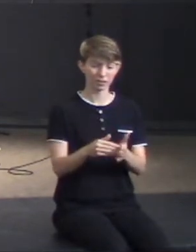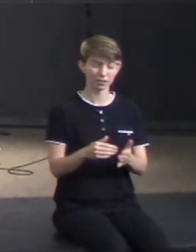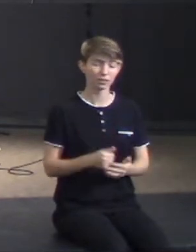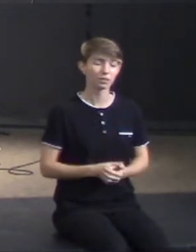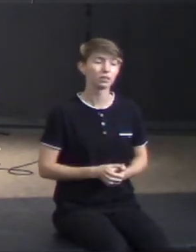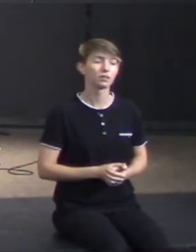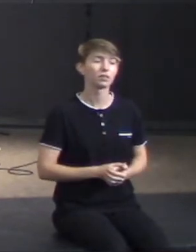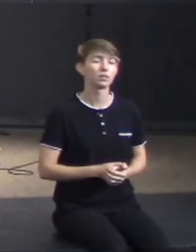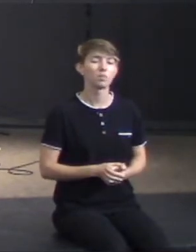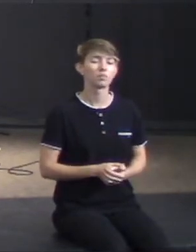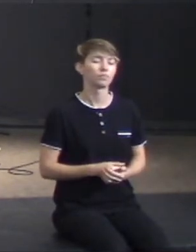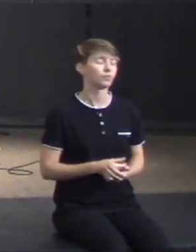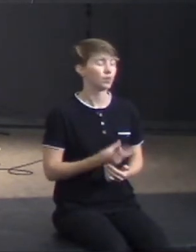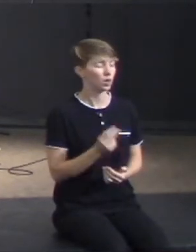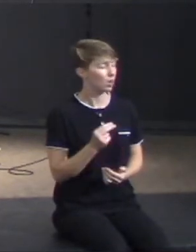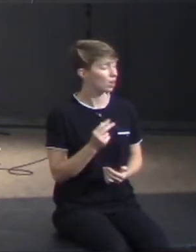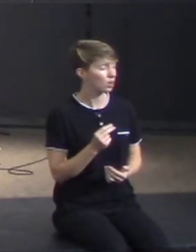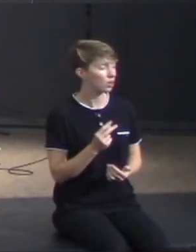And he goes,